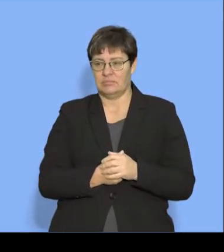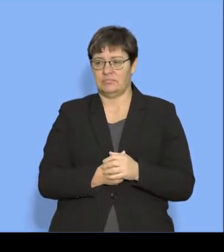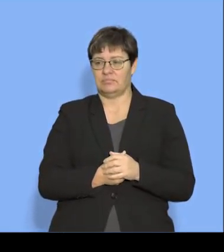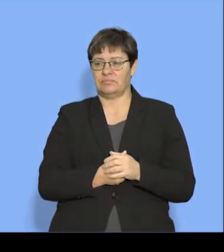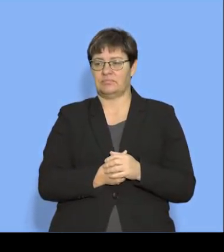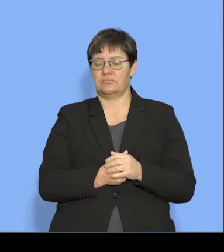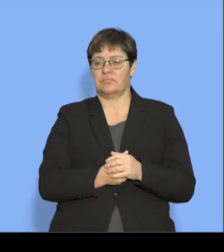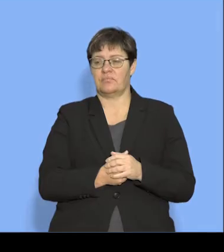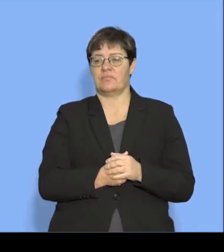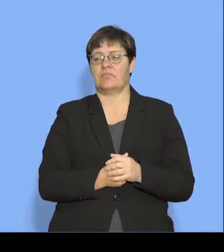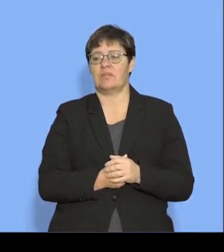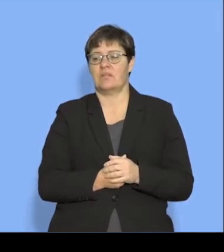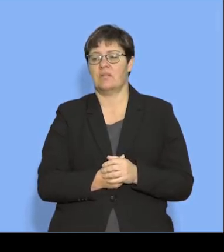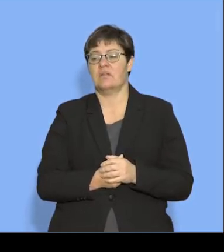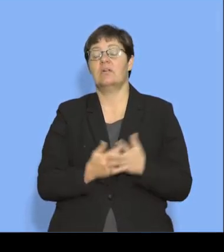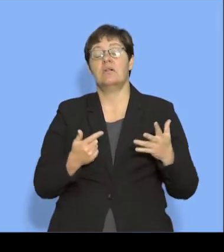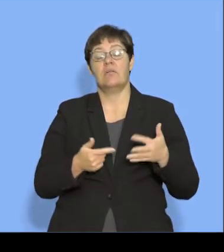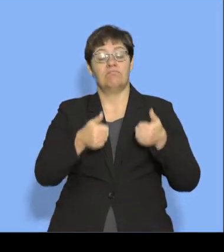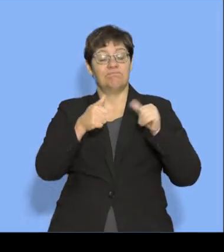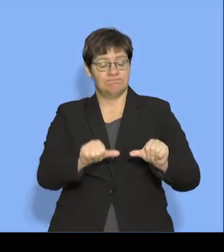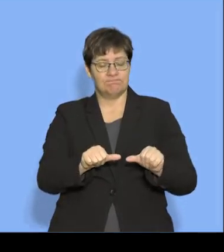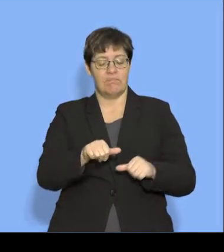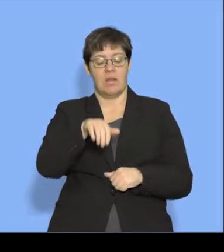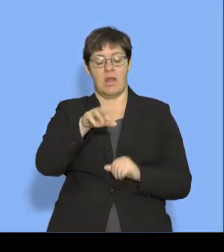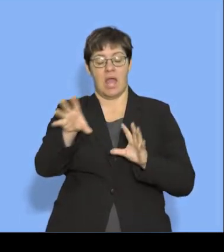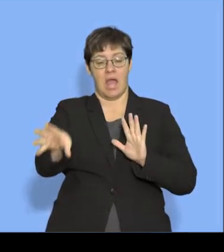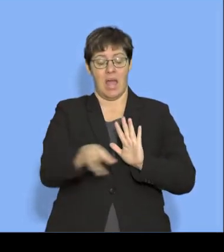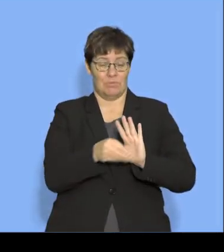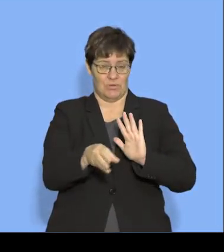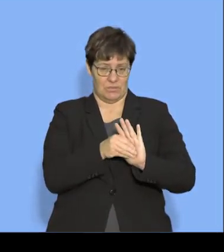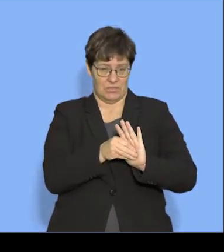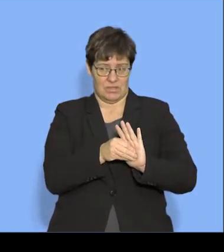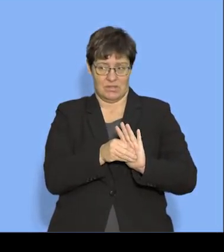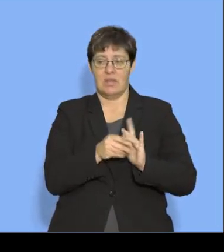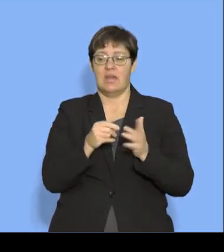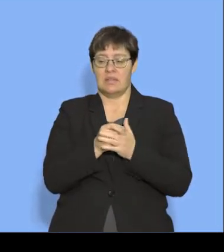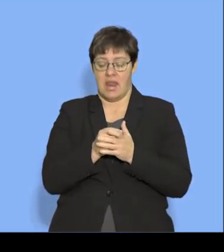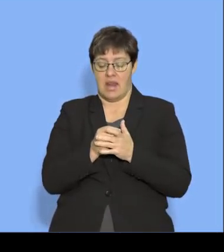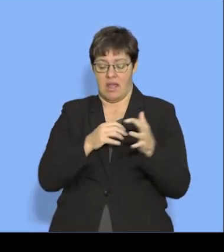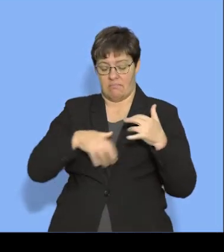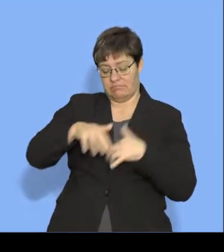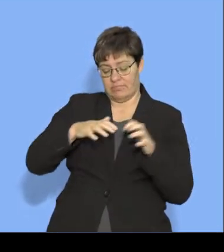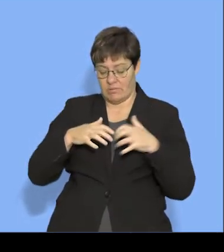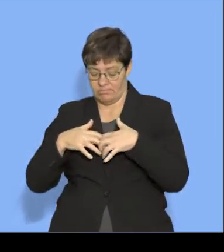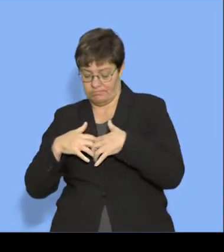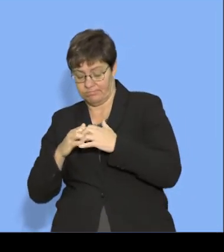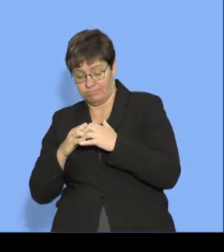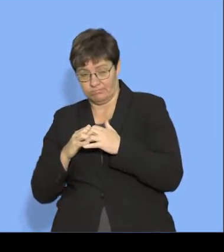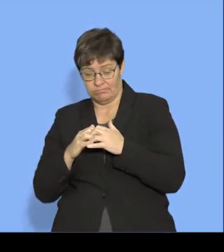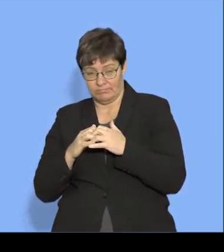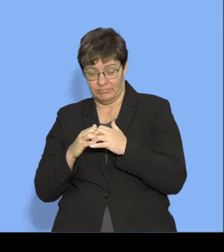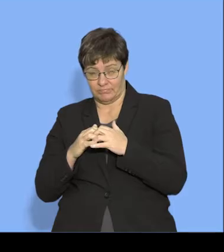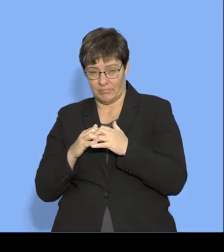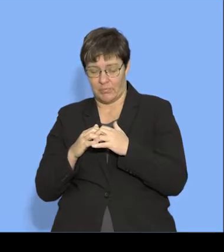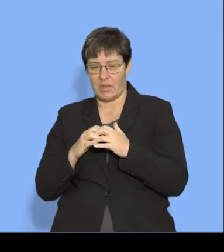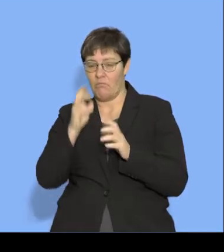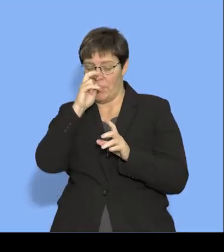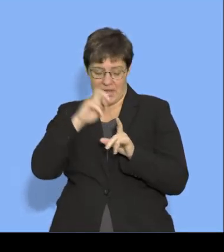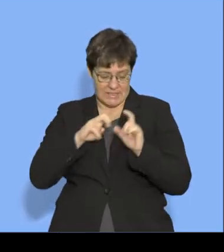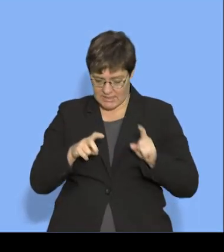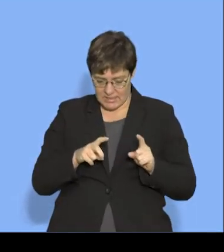Followed by digestion is a process called absorption. We then assimilate and we take things and put them together as we